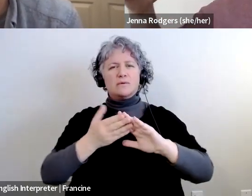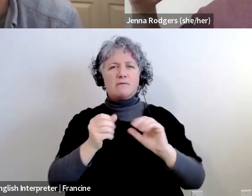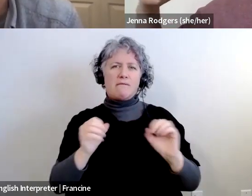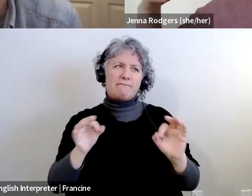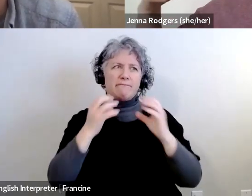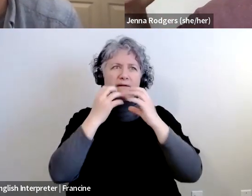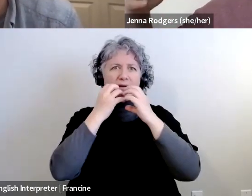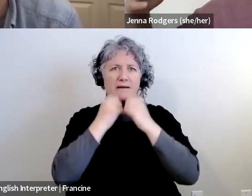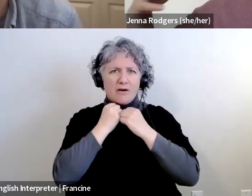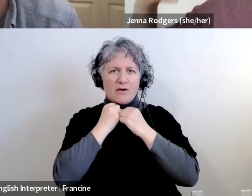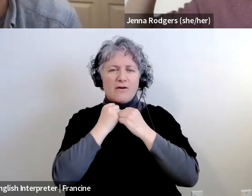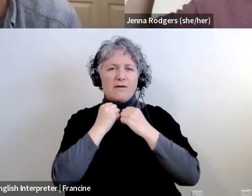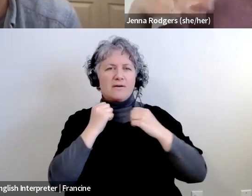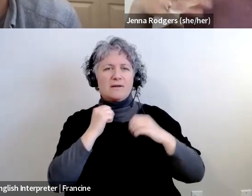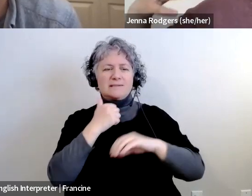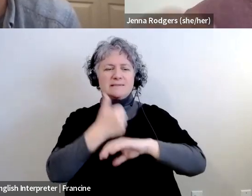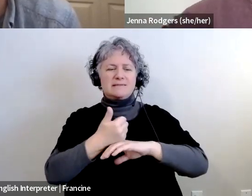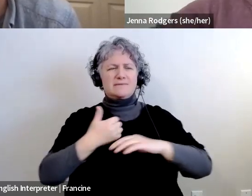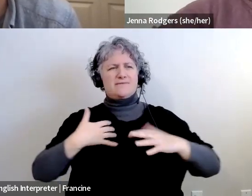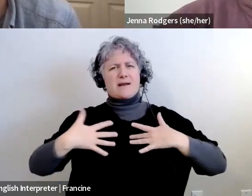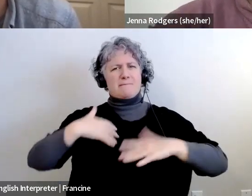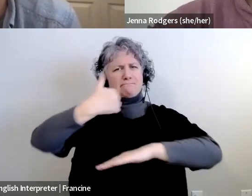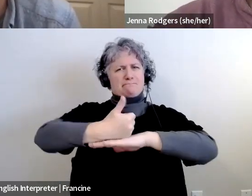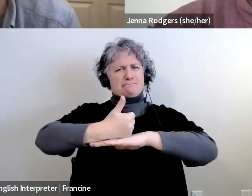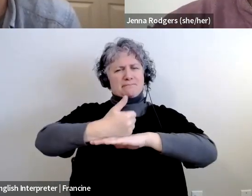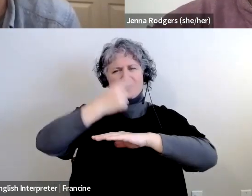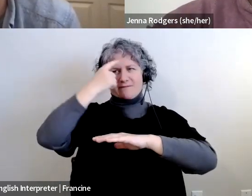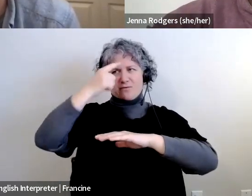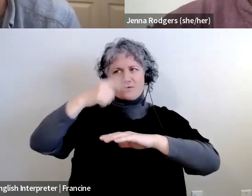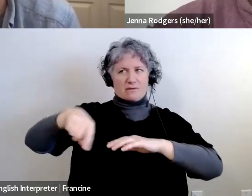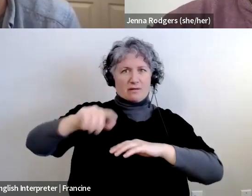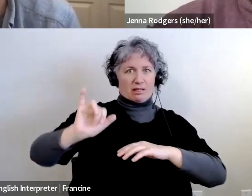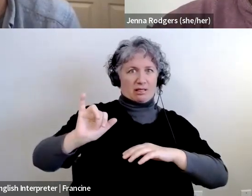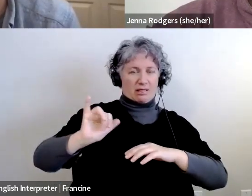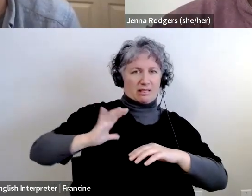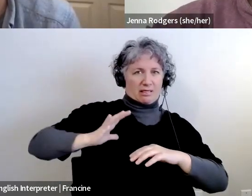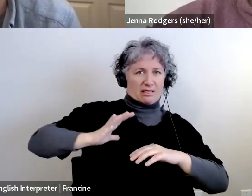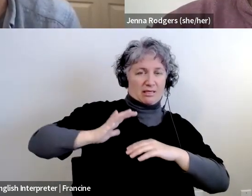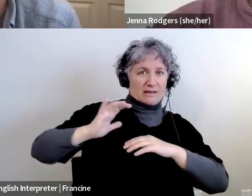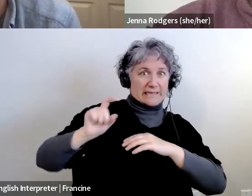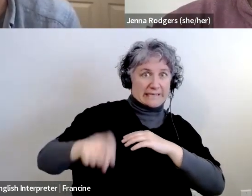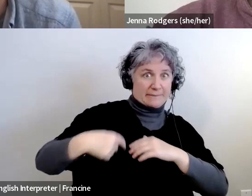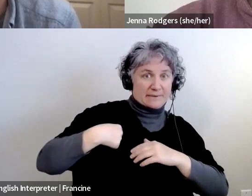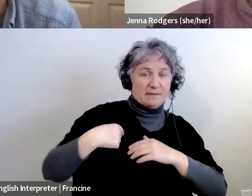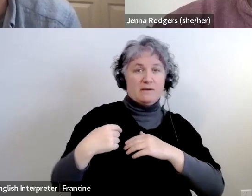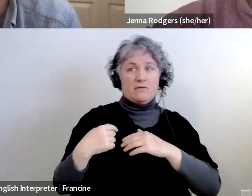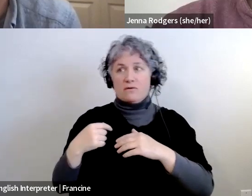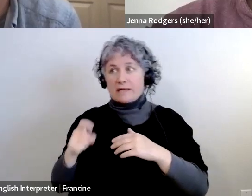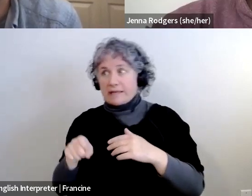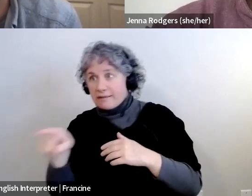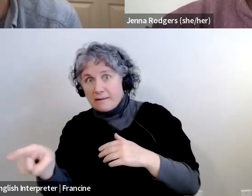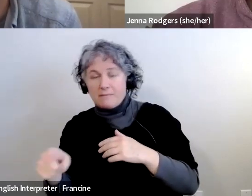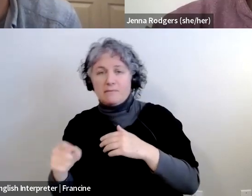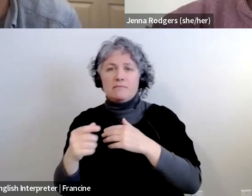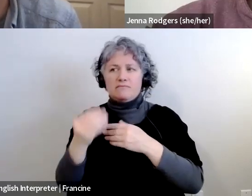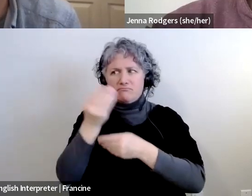I guess, for if the need for delegation should arise. And then also a nice reminder that we got from